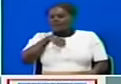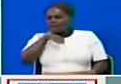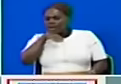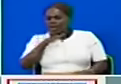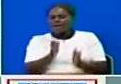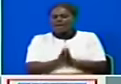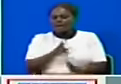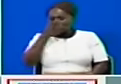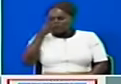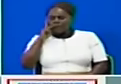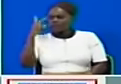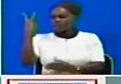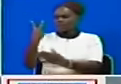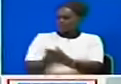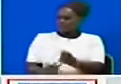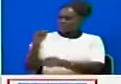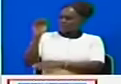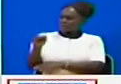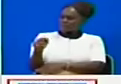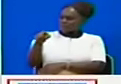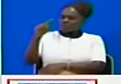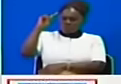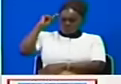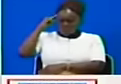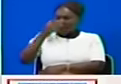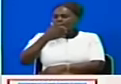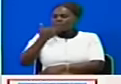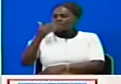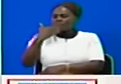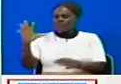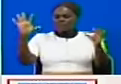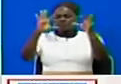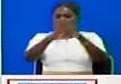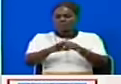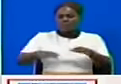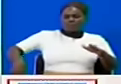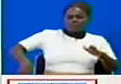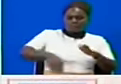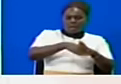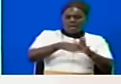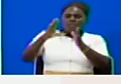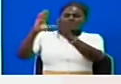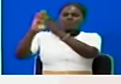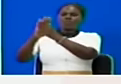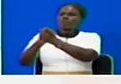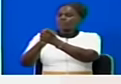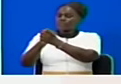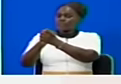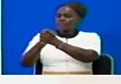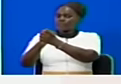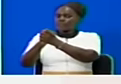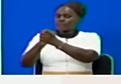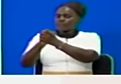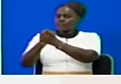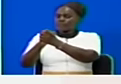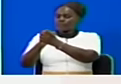and Kalonzo Musyoka ticket. So we're asking you, if you think this is the best combination to send Jubilee parties Uhuru Kenyatta and